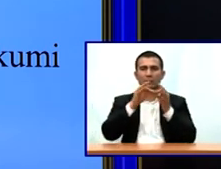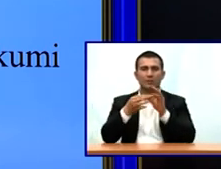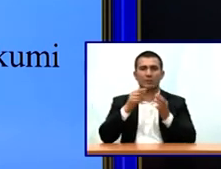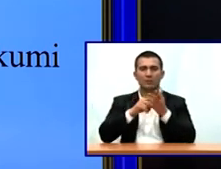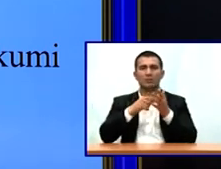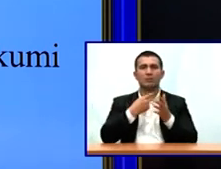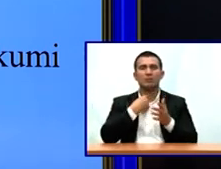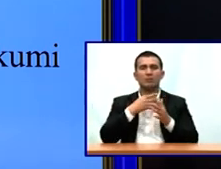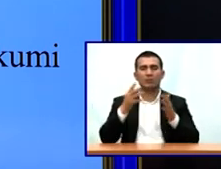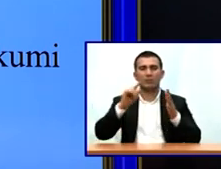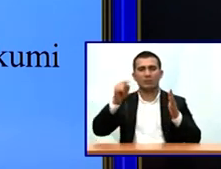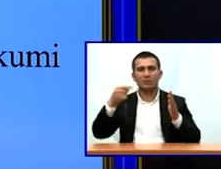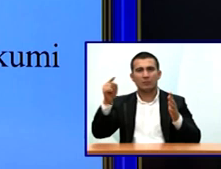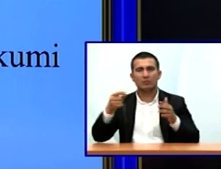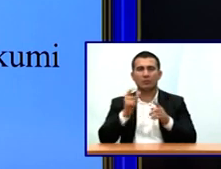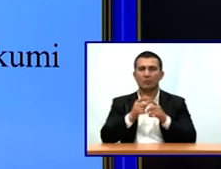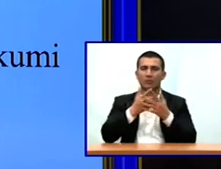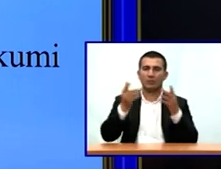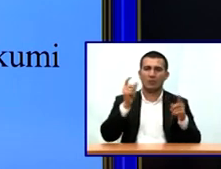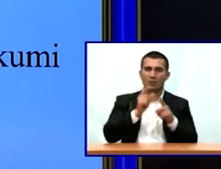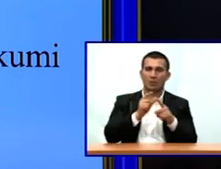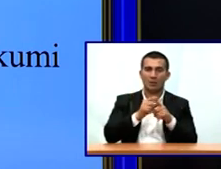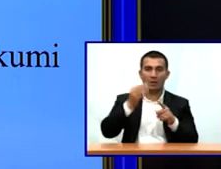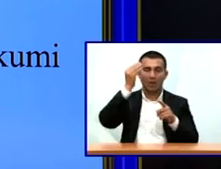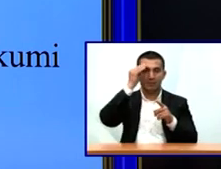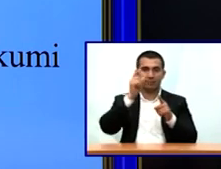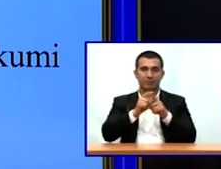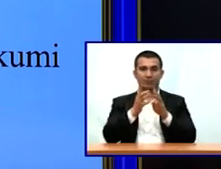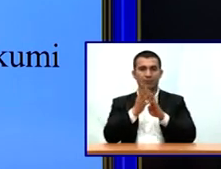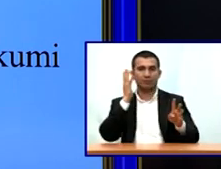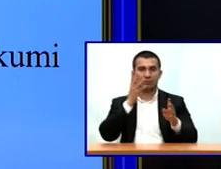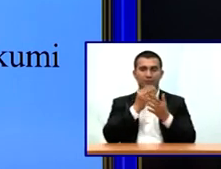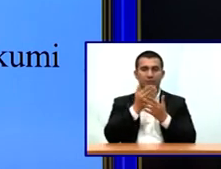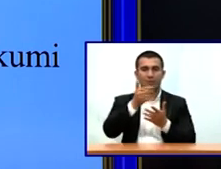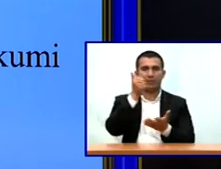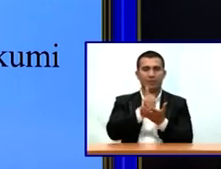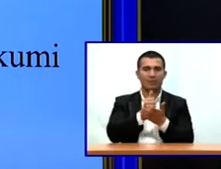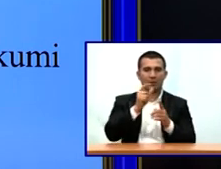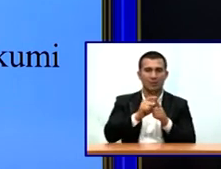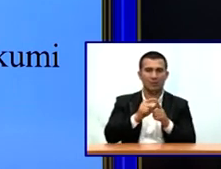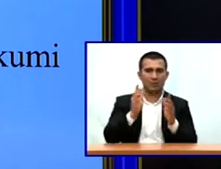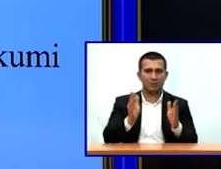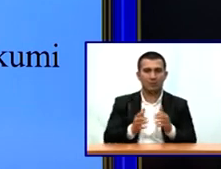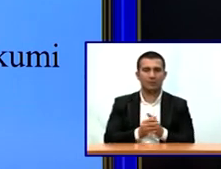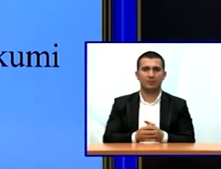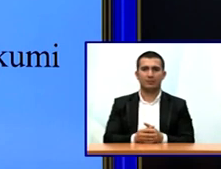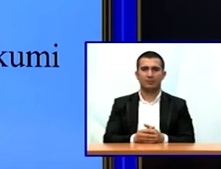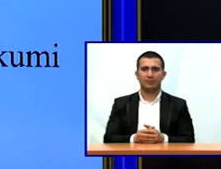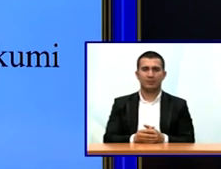va barcha uchun tushunarli bo'lgan so'z esa ma'nodosh so'zlar qatoridagi bosh so'z hisoblanadi.